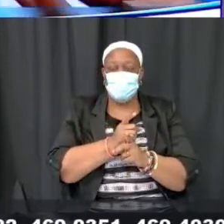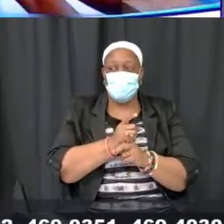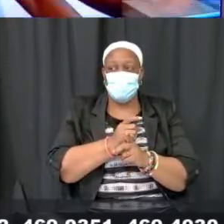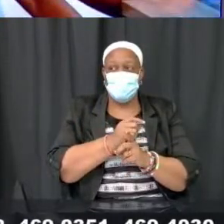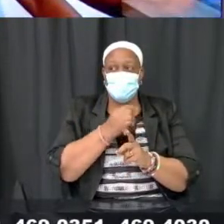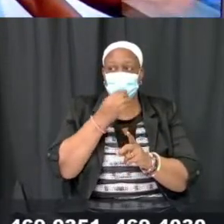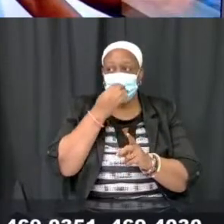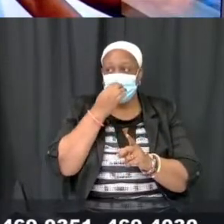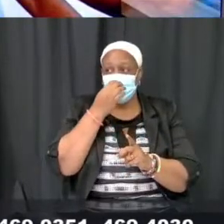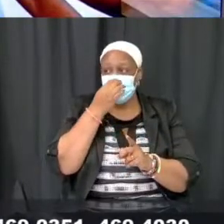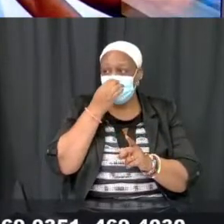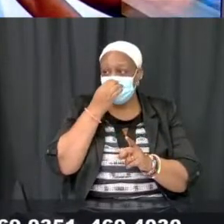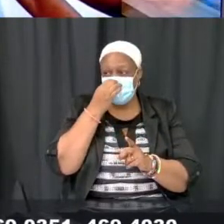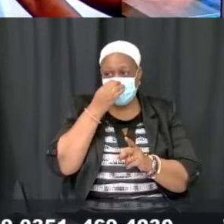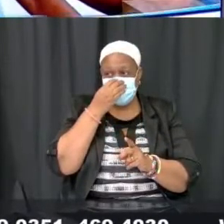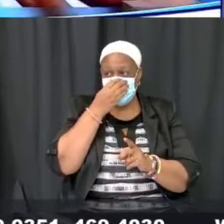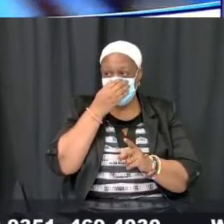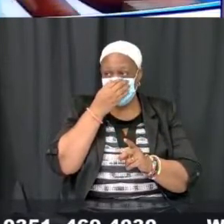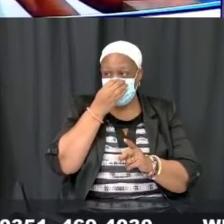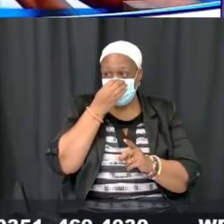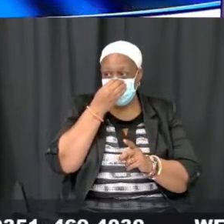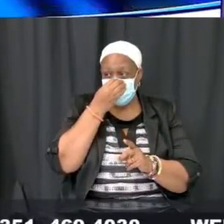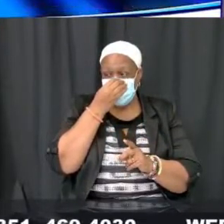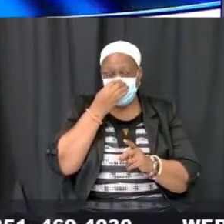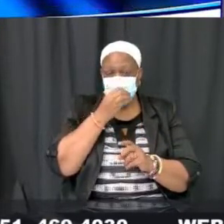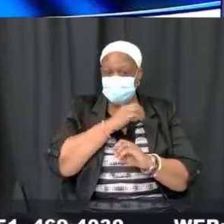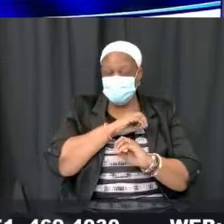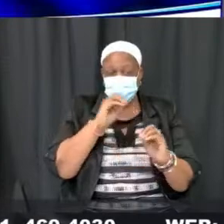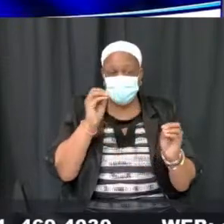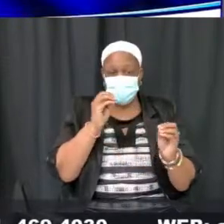We had no false positive in Nevis.